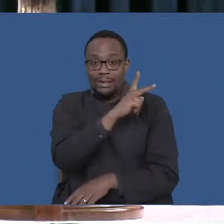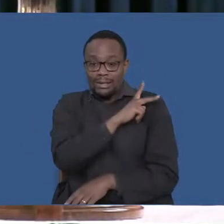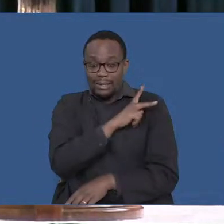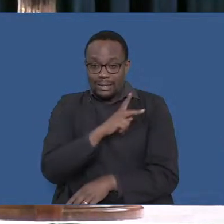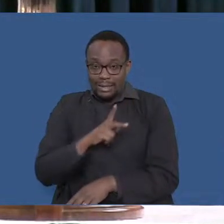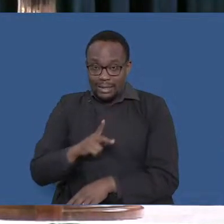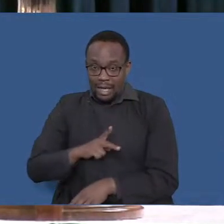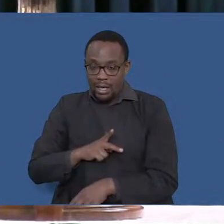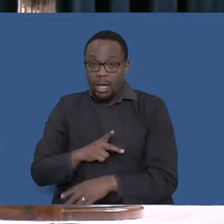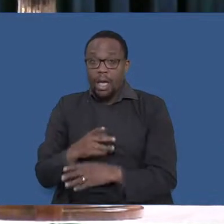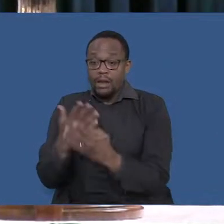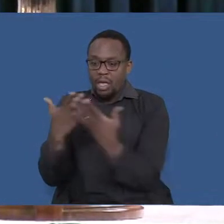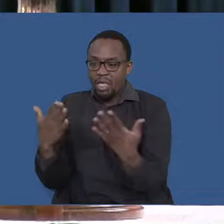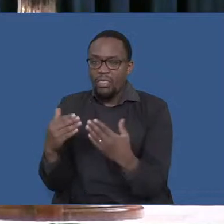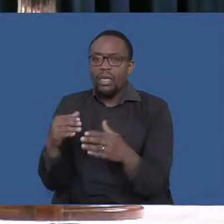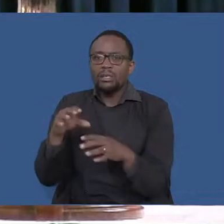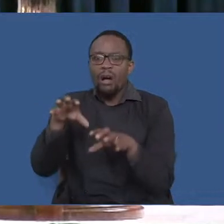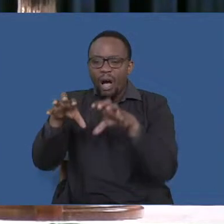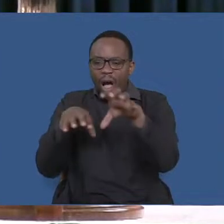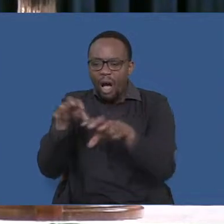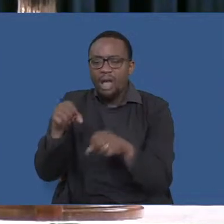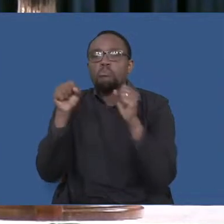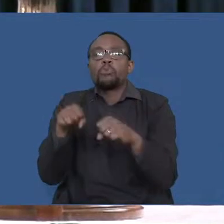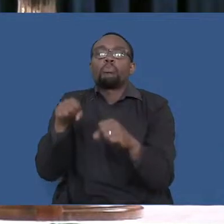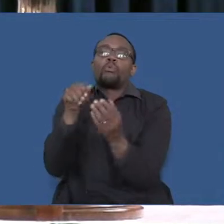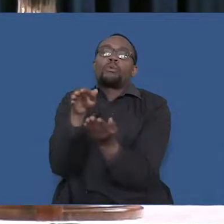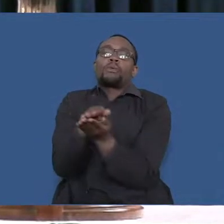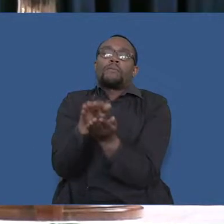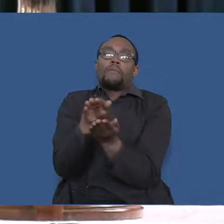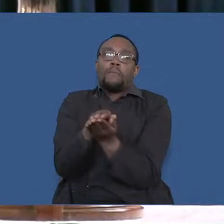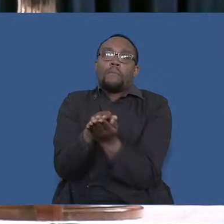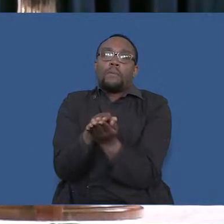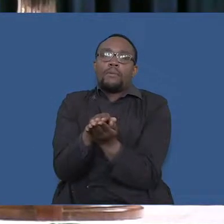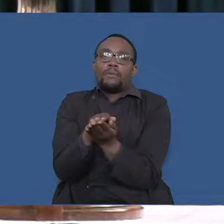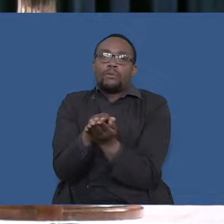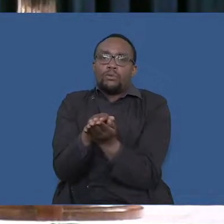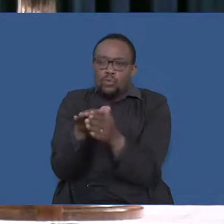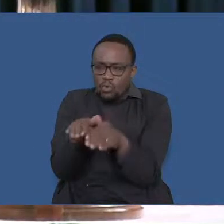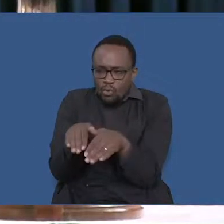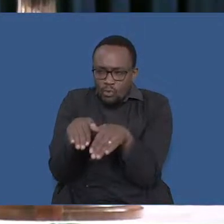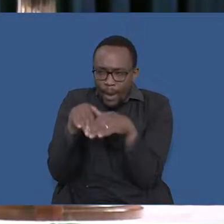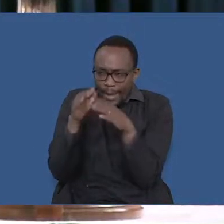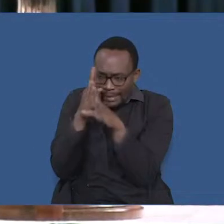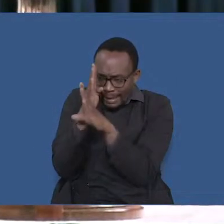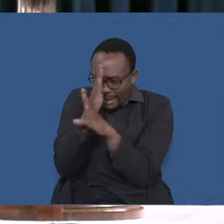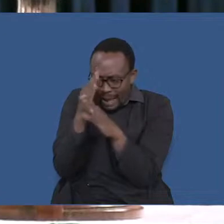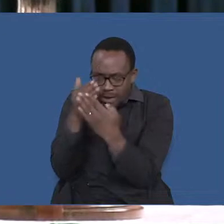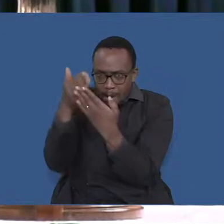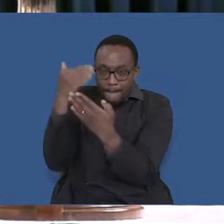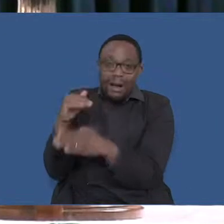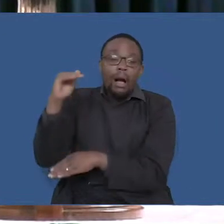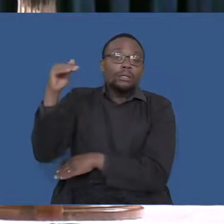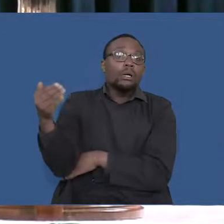off their plunder and livestock for yourselves. Set an ambush behind the city."